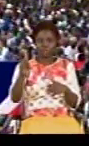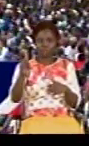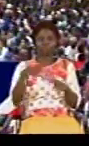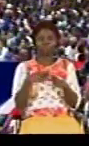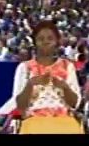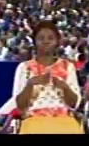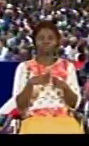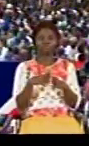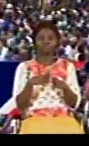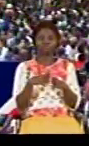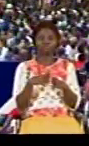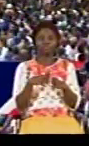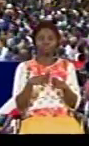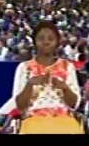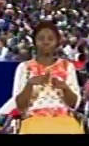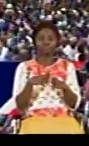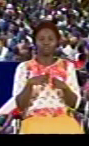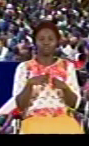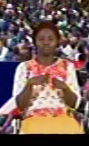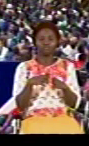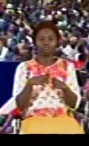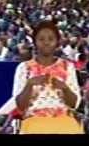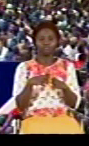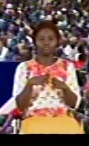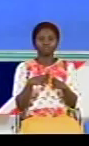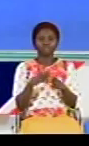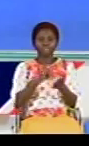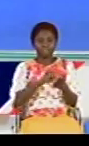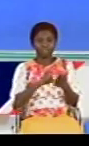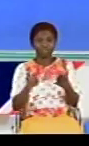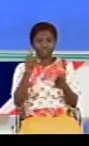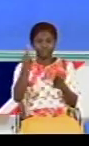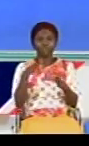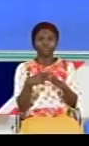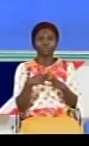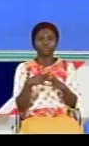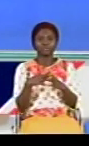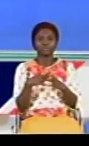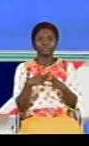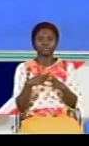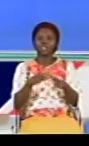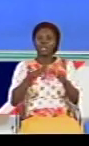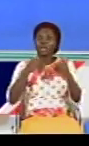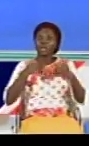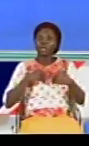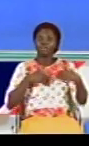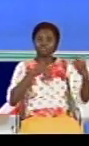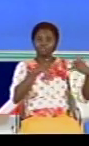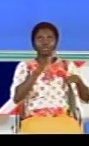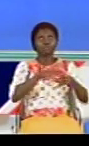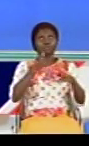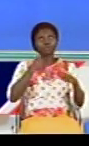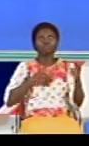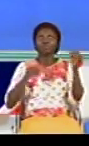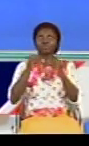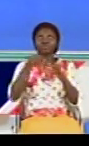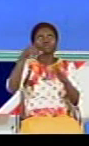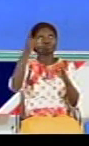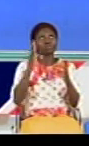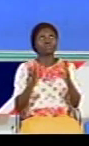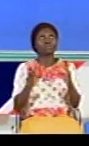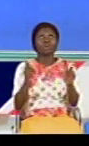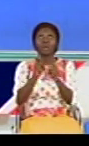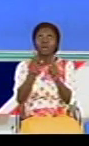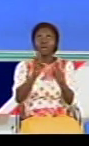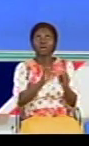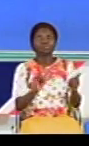51, I'm reading here from verse 1. Have mercy upon me, O God. According to thy loving